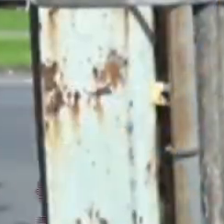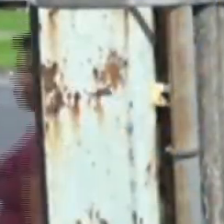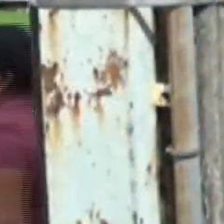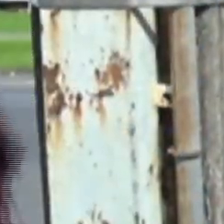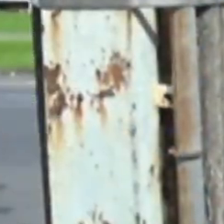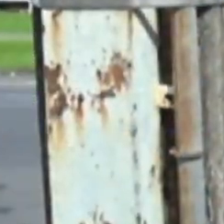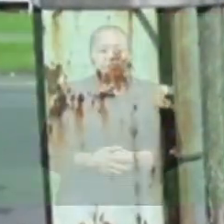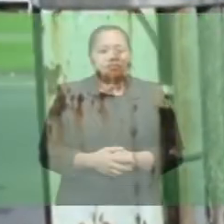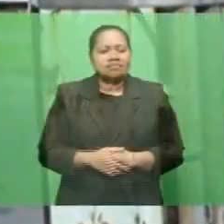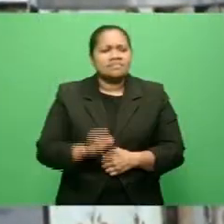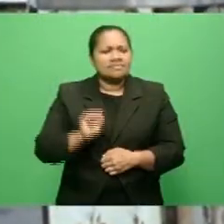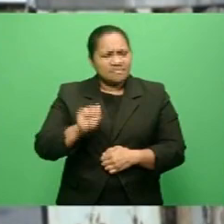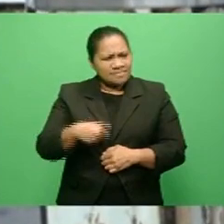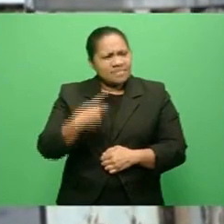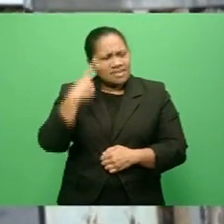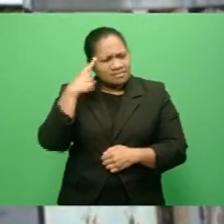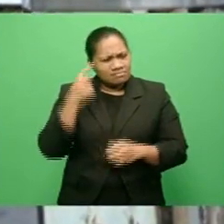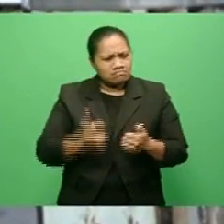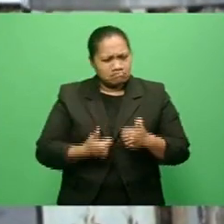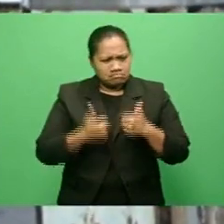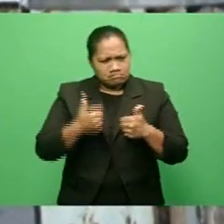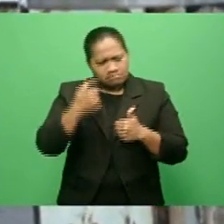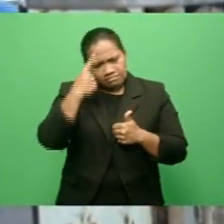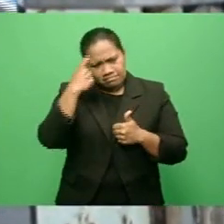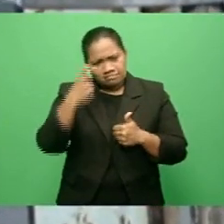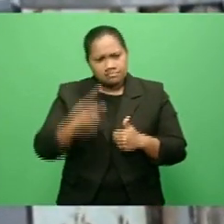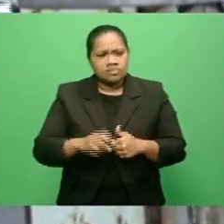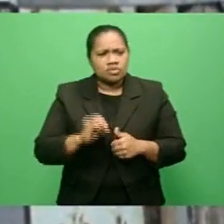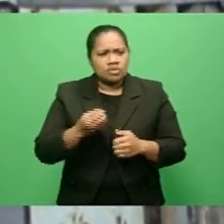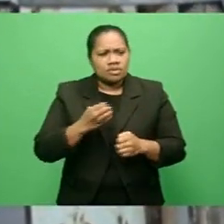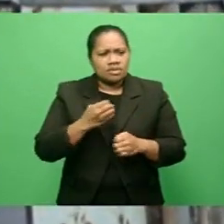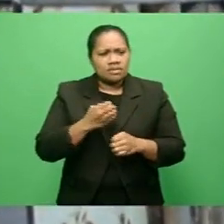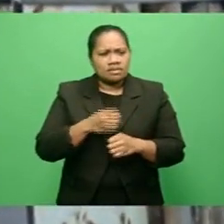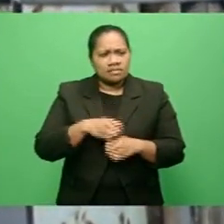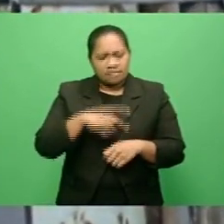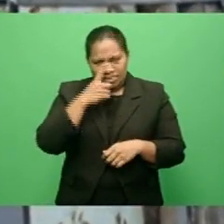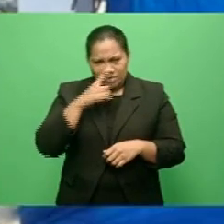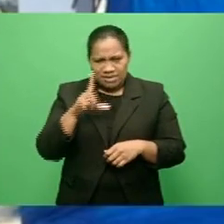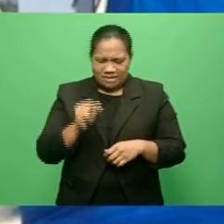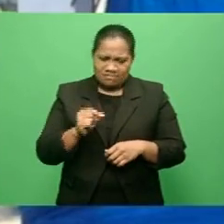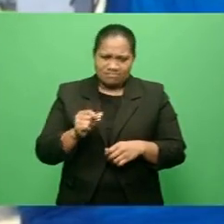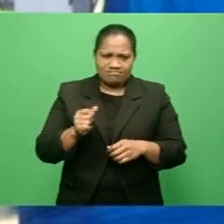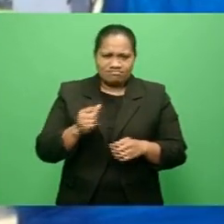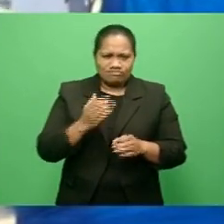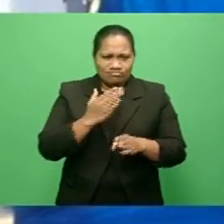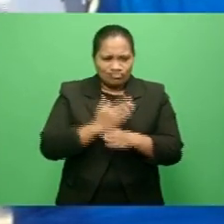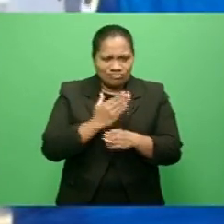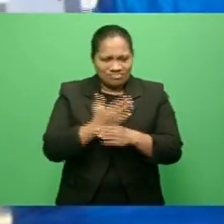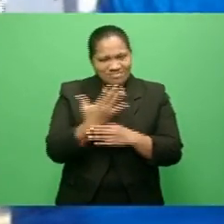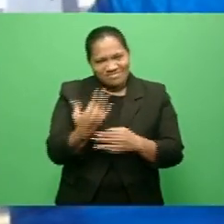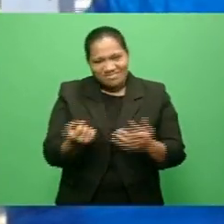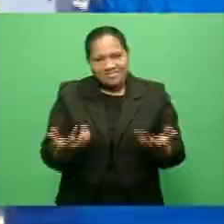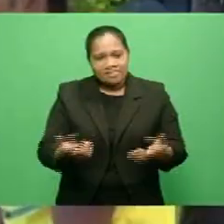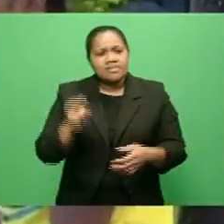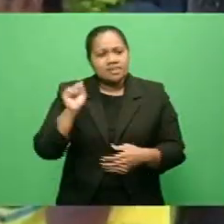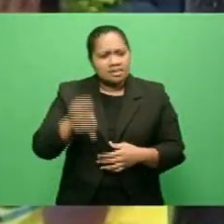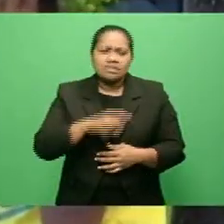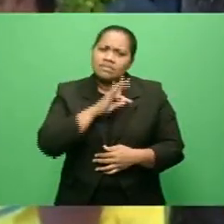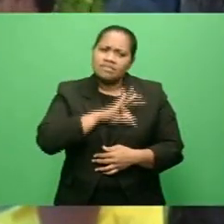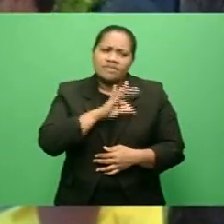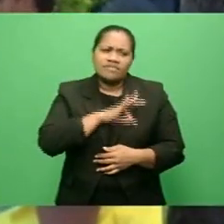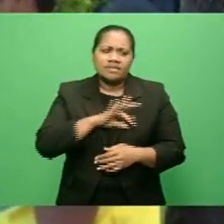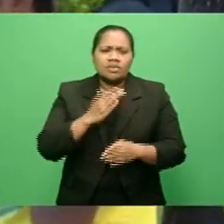Yes, I think it's a good idea so that employees can get their jobs back. Yes, because it will benefit